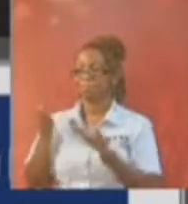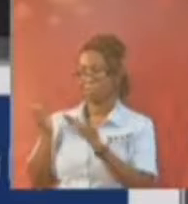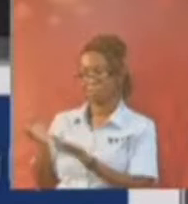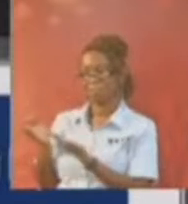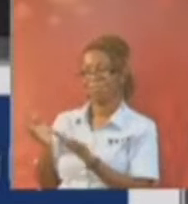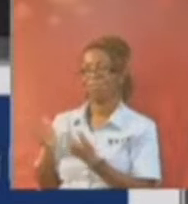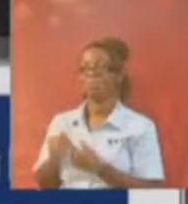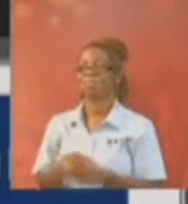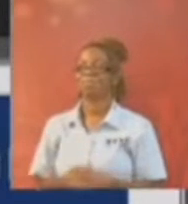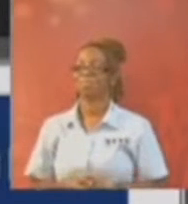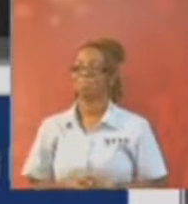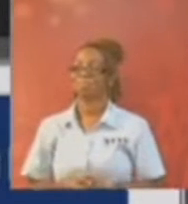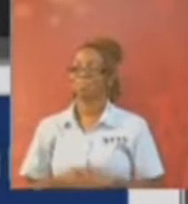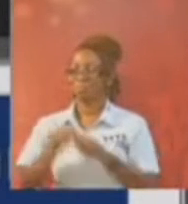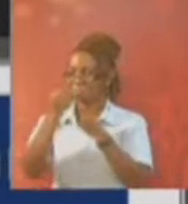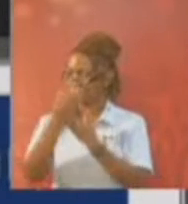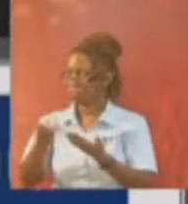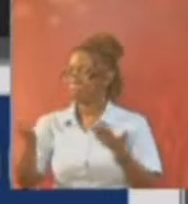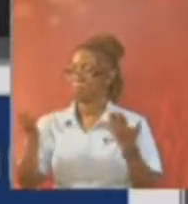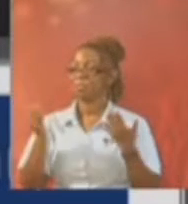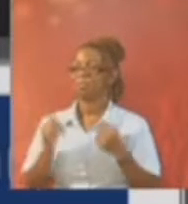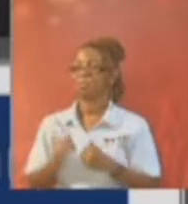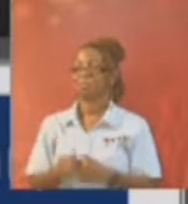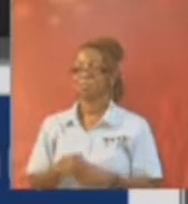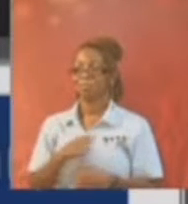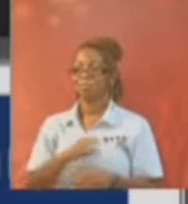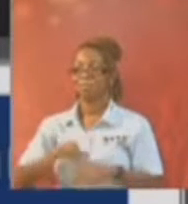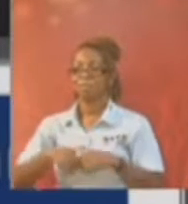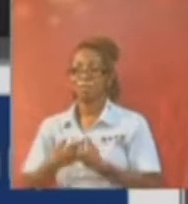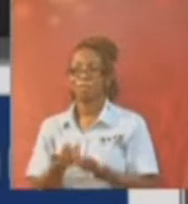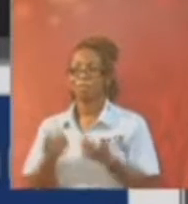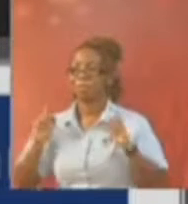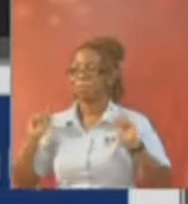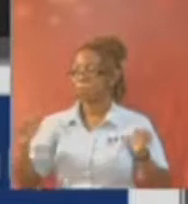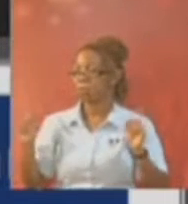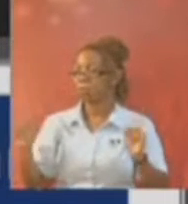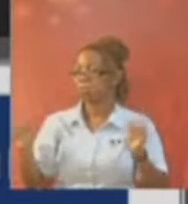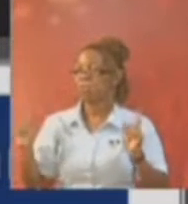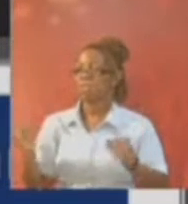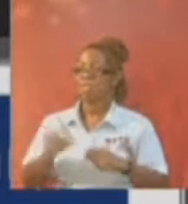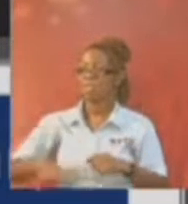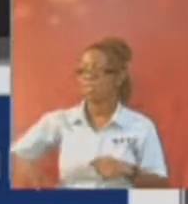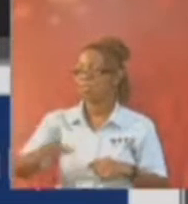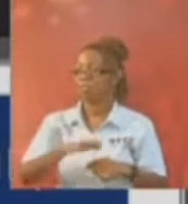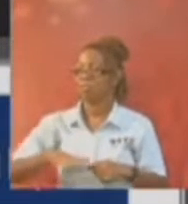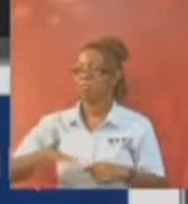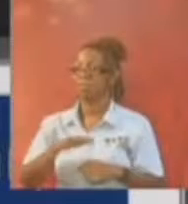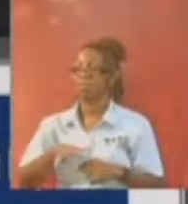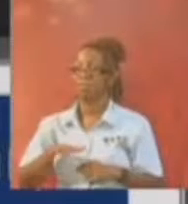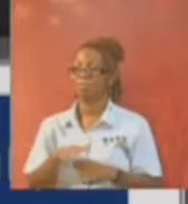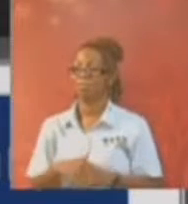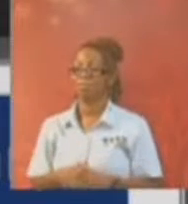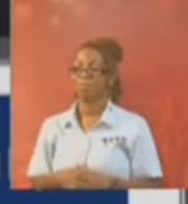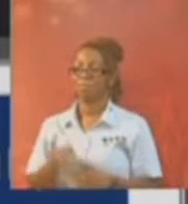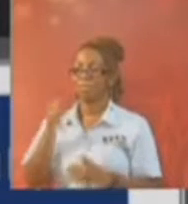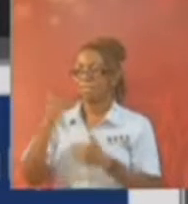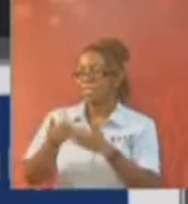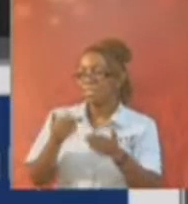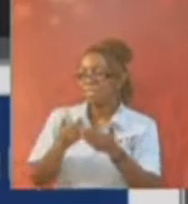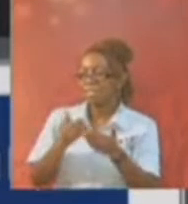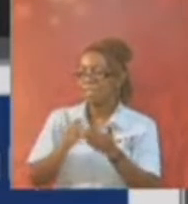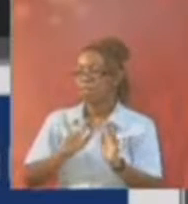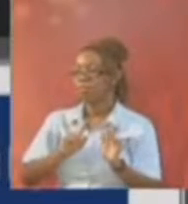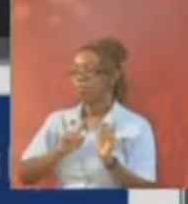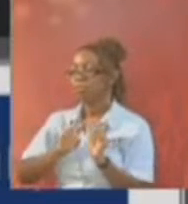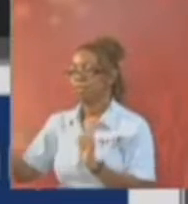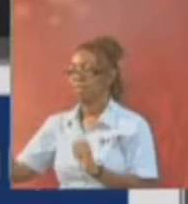an idea of how wide and extensive St. George East is. It is bordered on the west by St. Joseph, and then it goes as